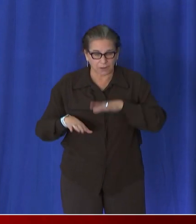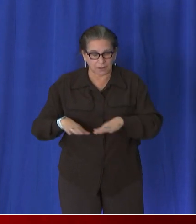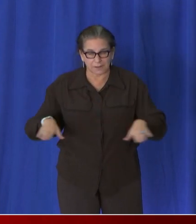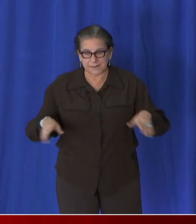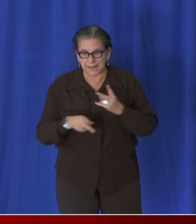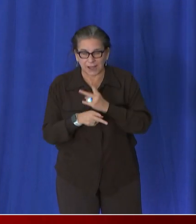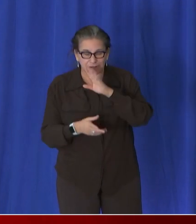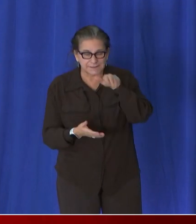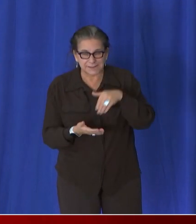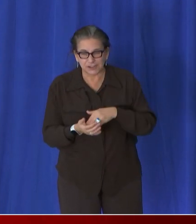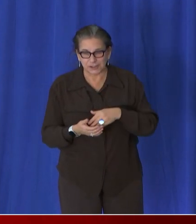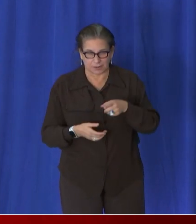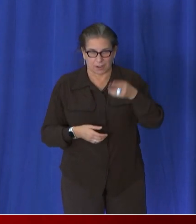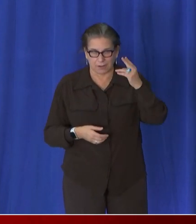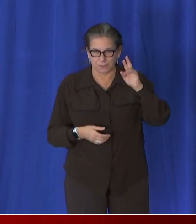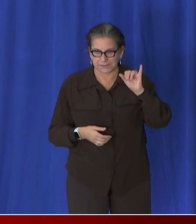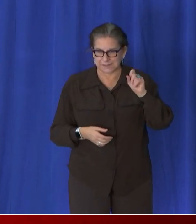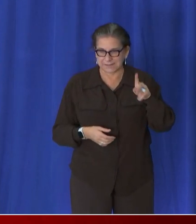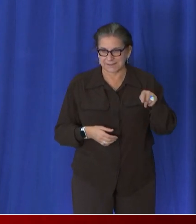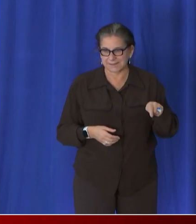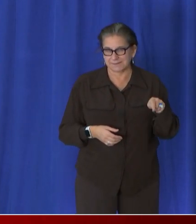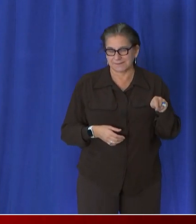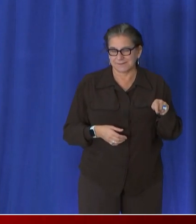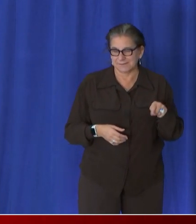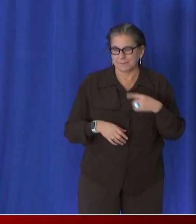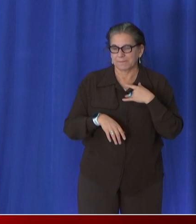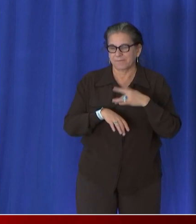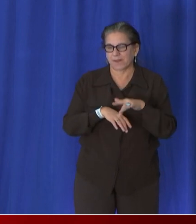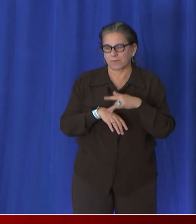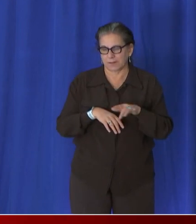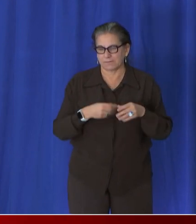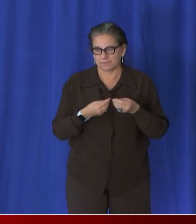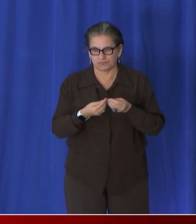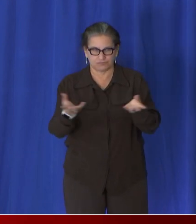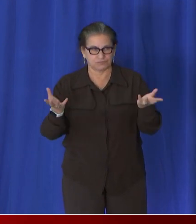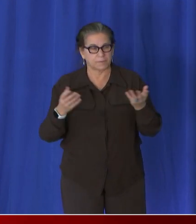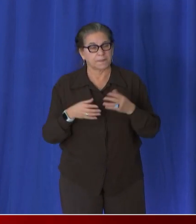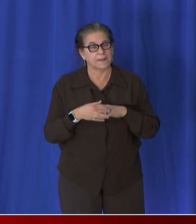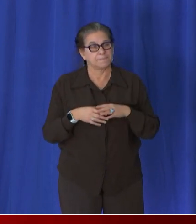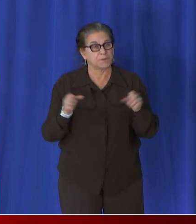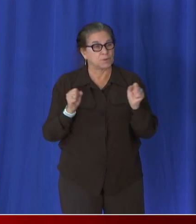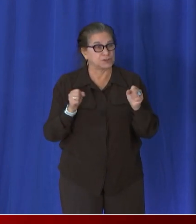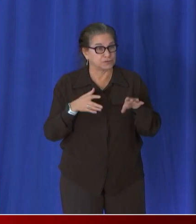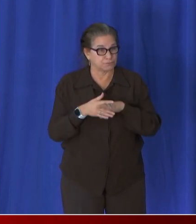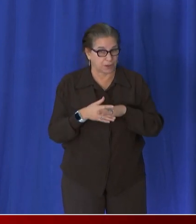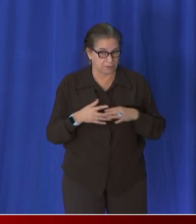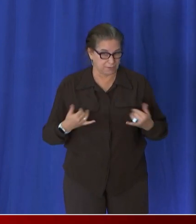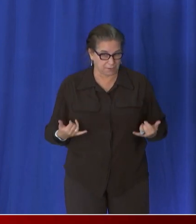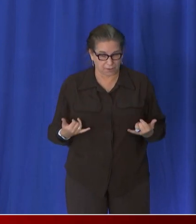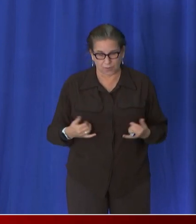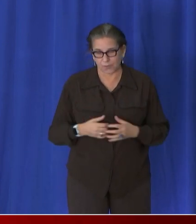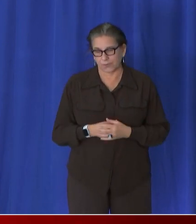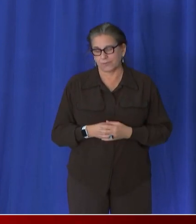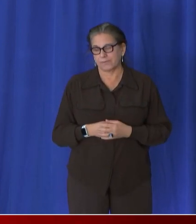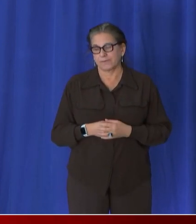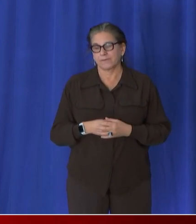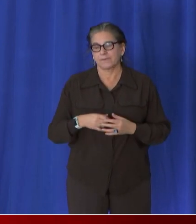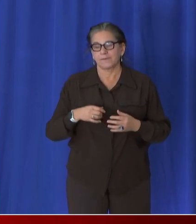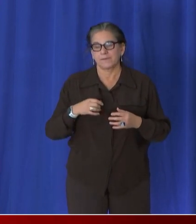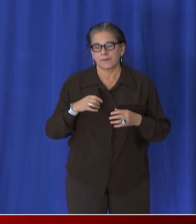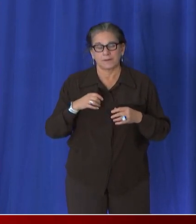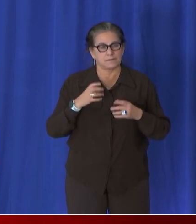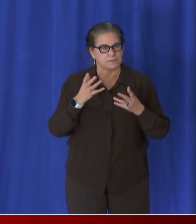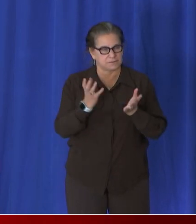we are going to make available for post-winter break. And we are also reserving 50,000 of